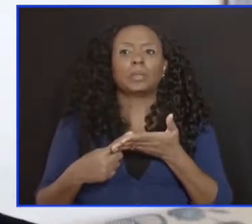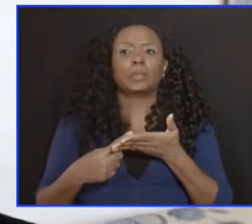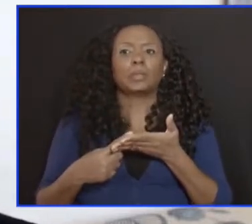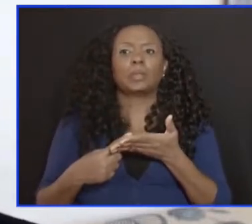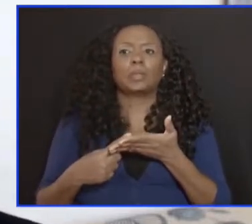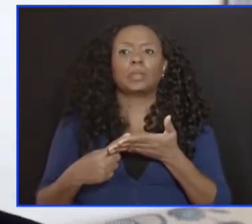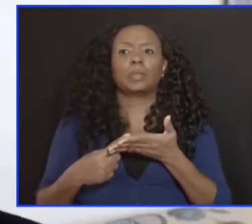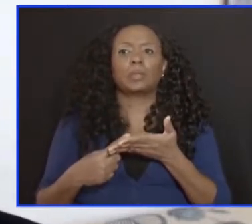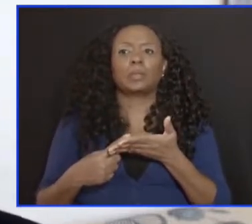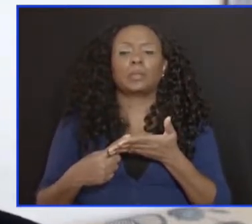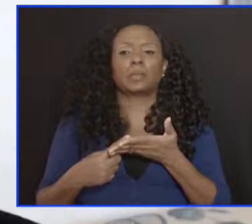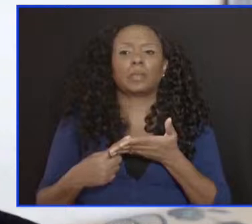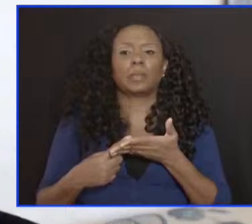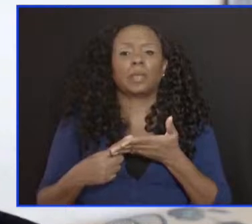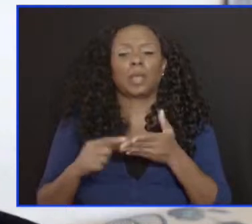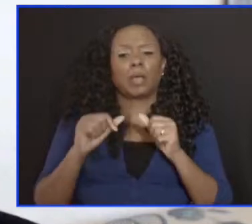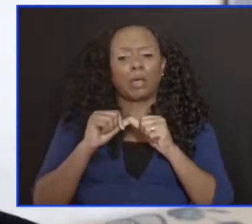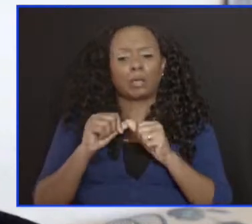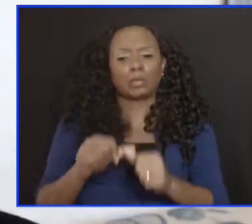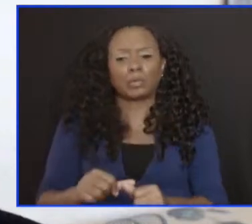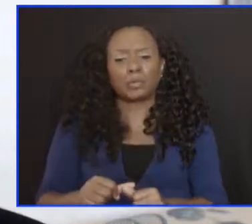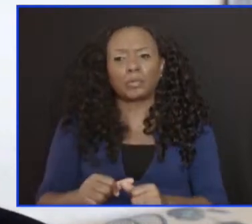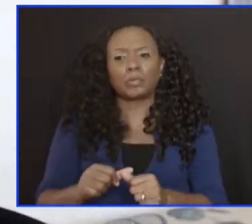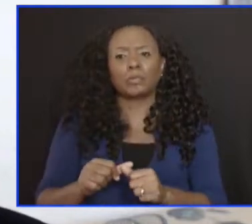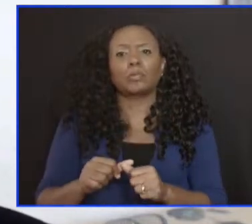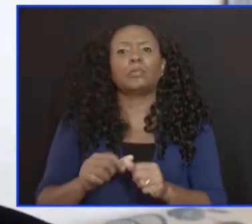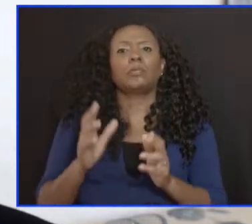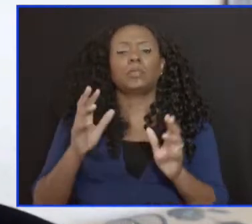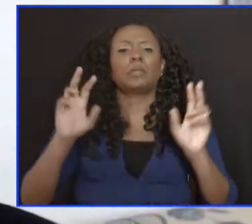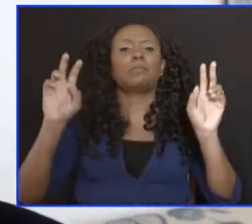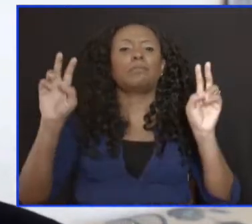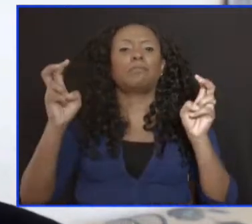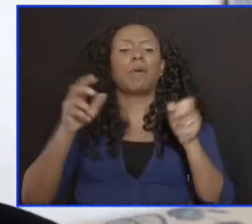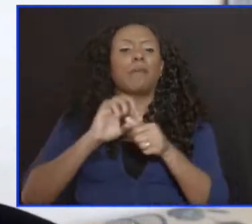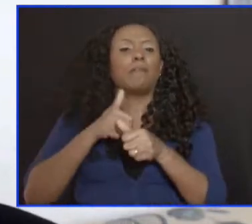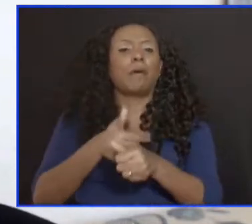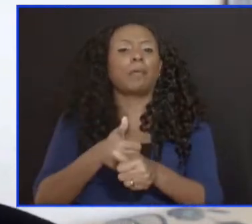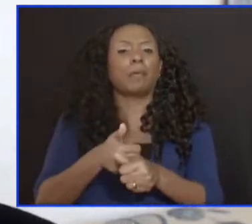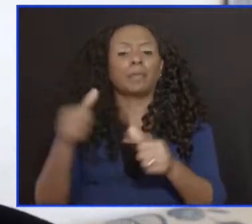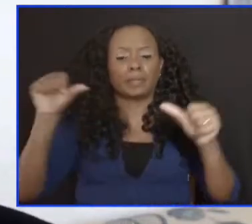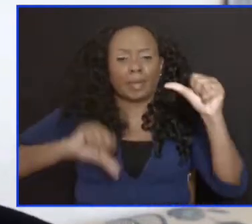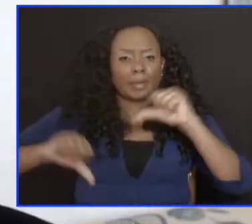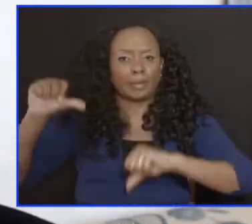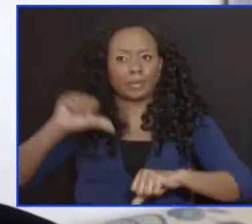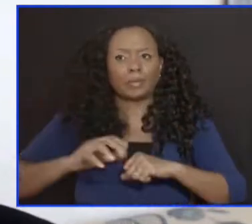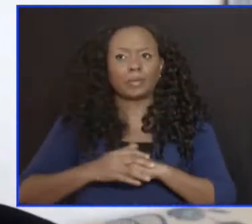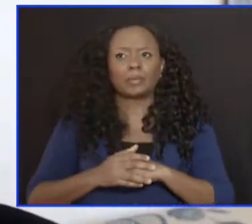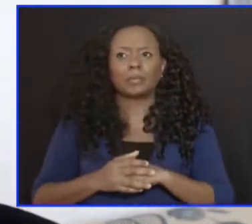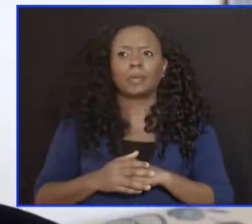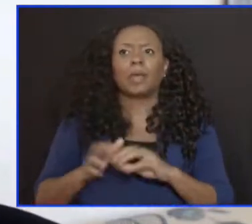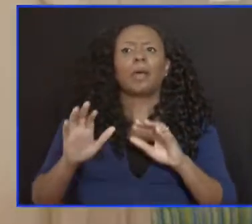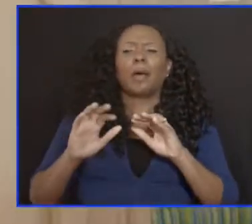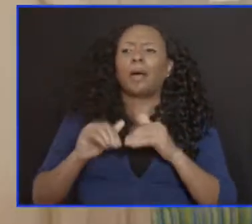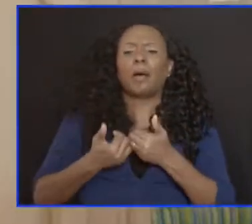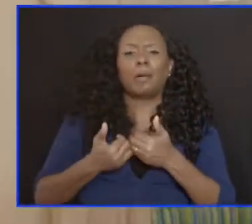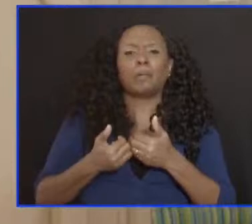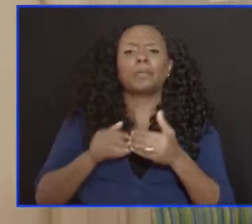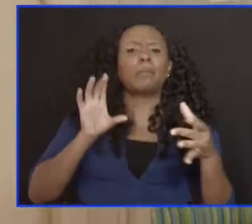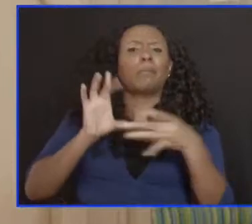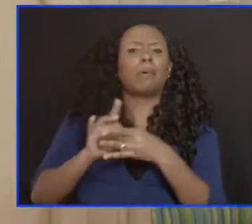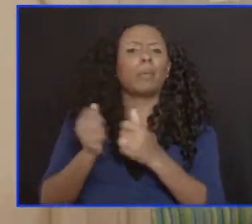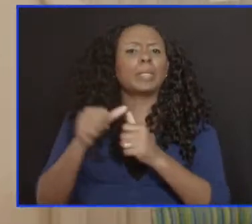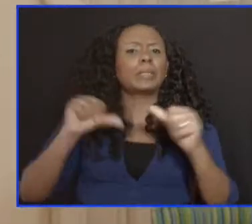staying with the science. Yeah. So explain for us to what extent this is consistent with the science. So